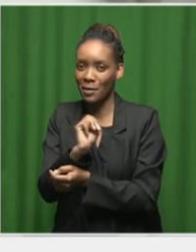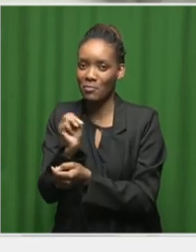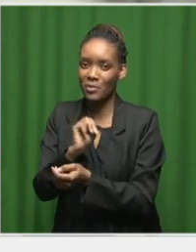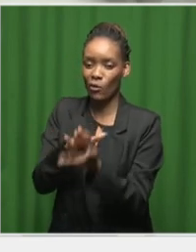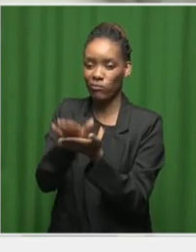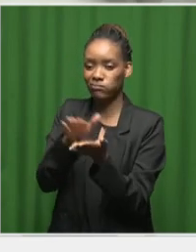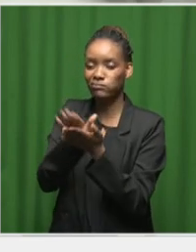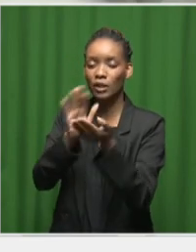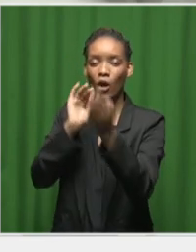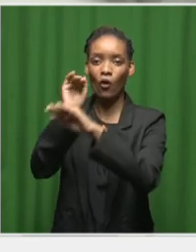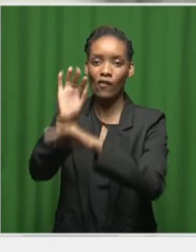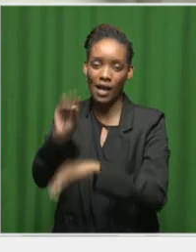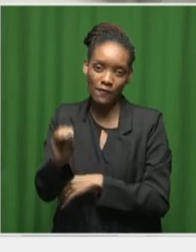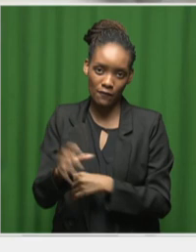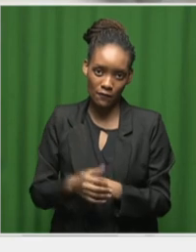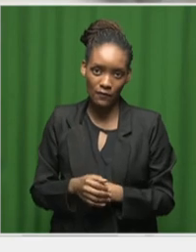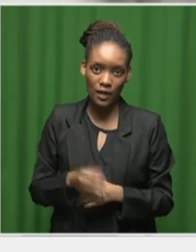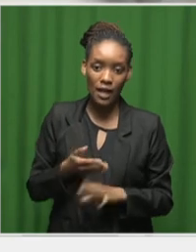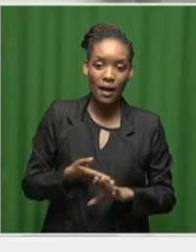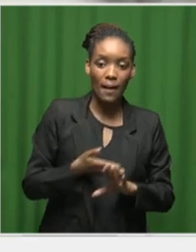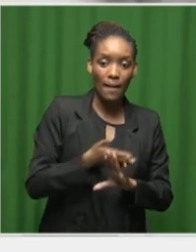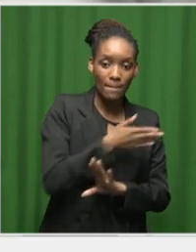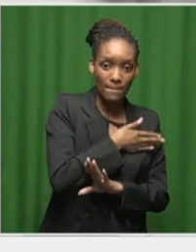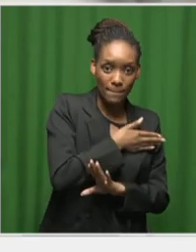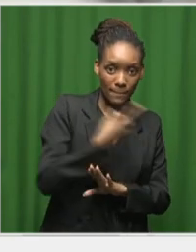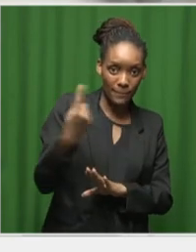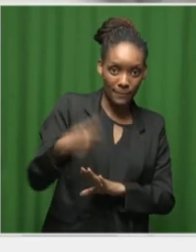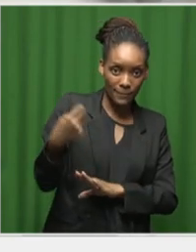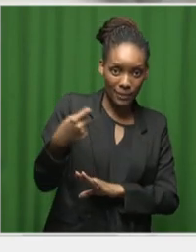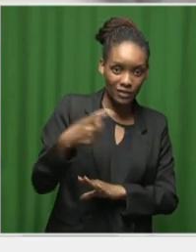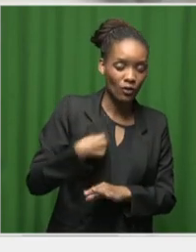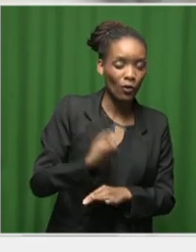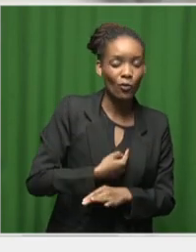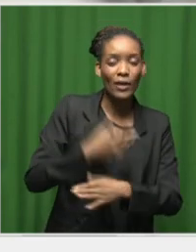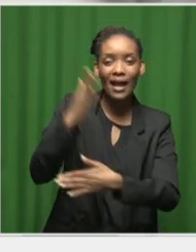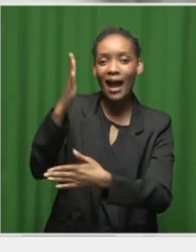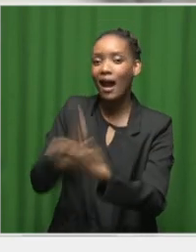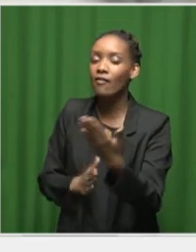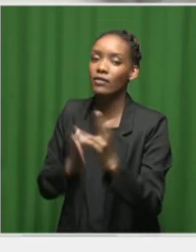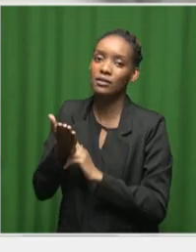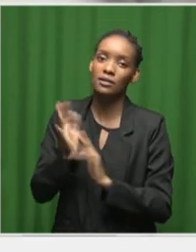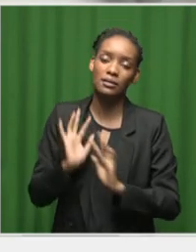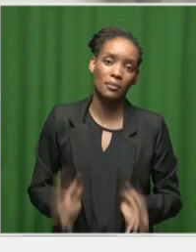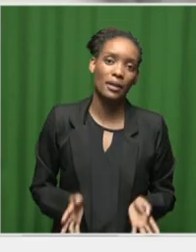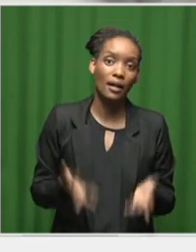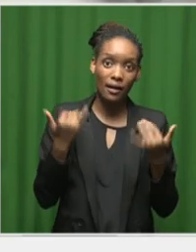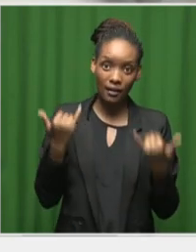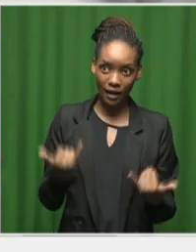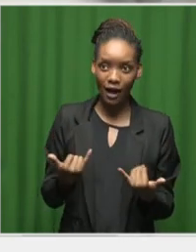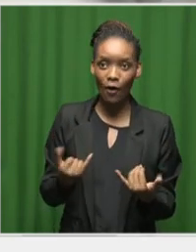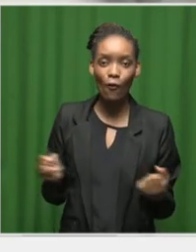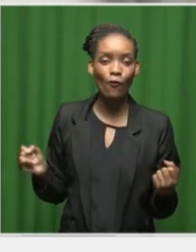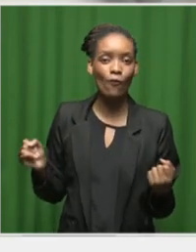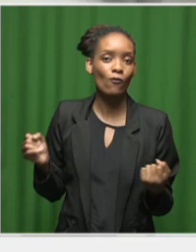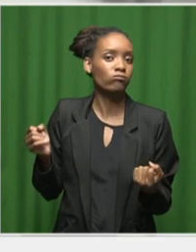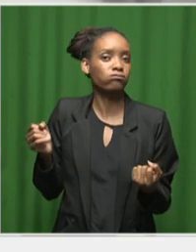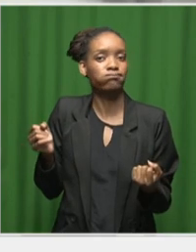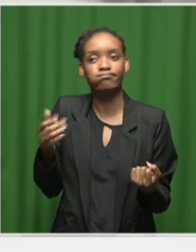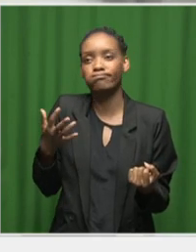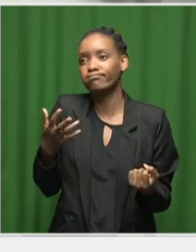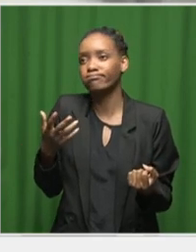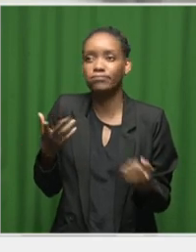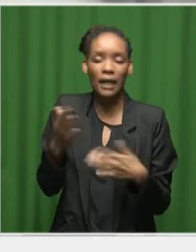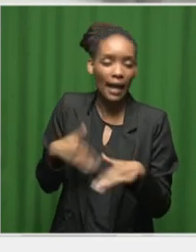Before the judgment, we had access to probably only half of them. We now have access to